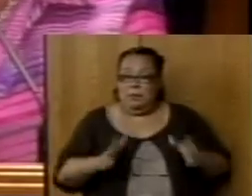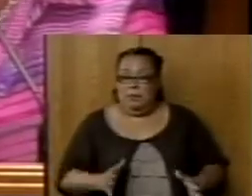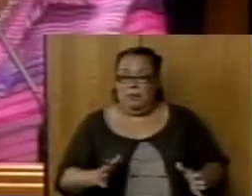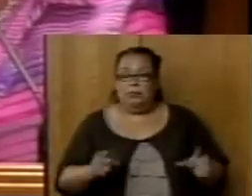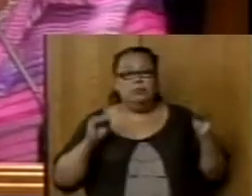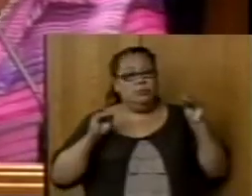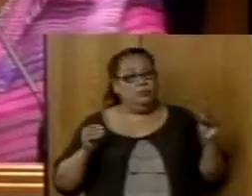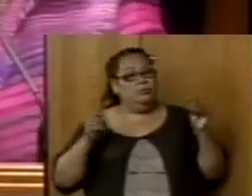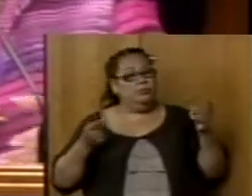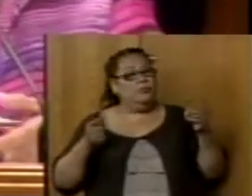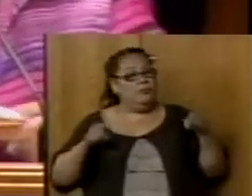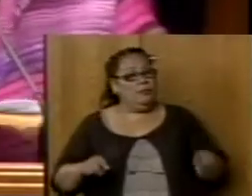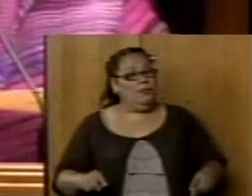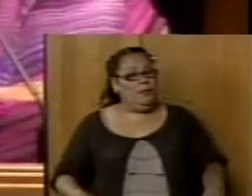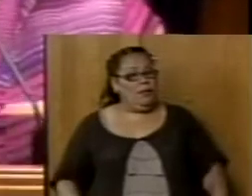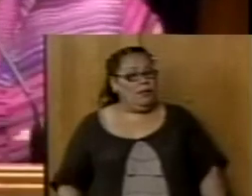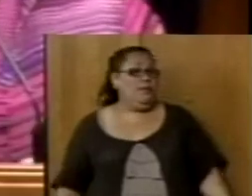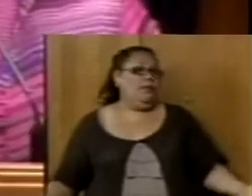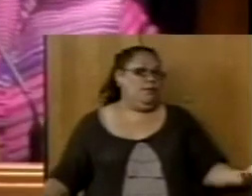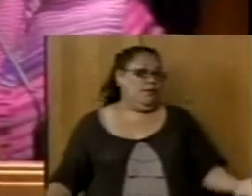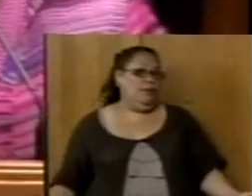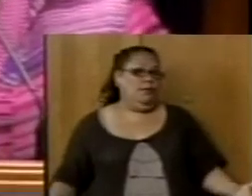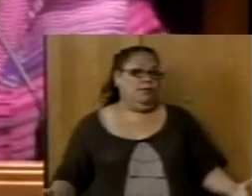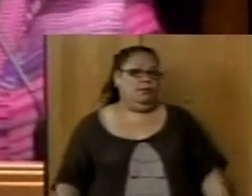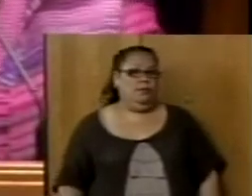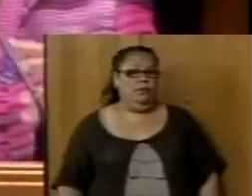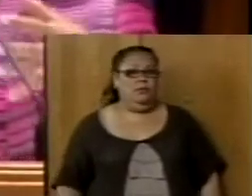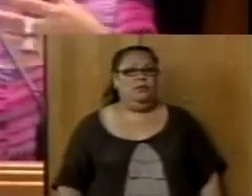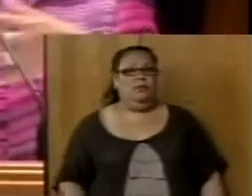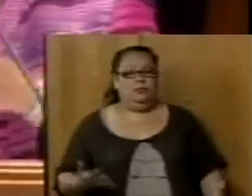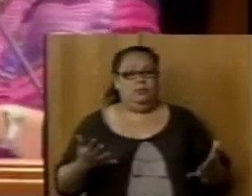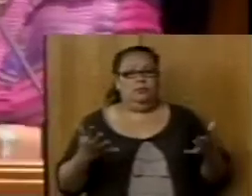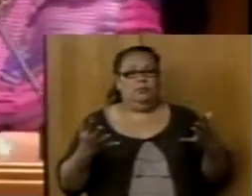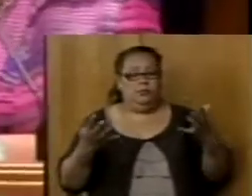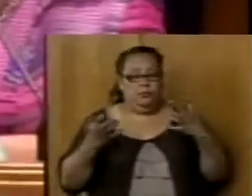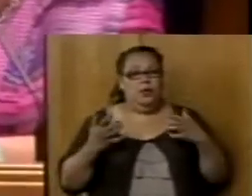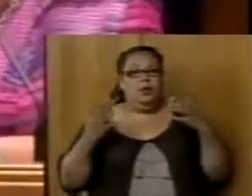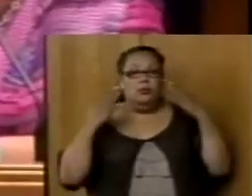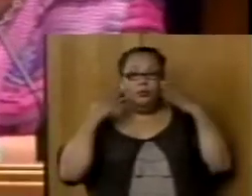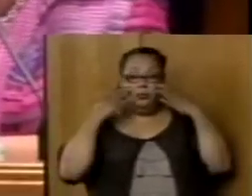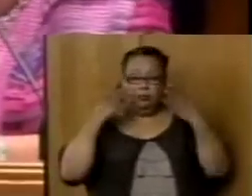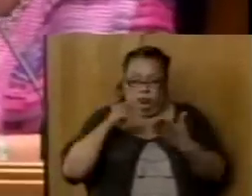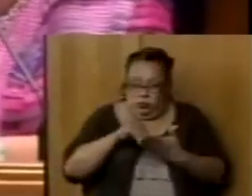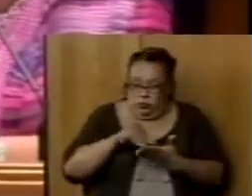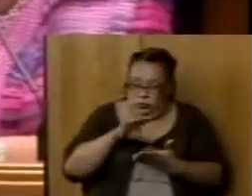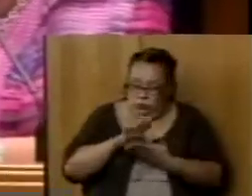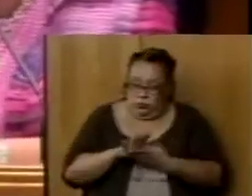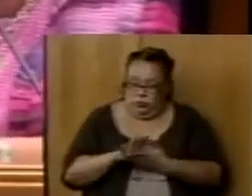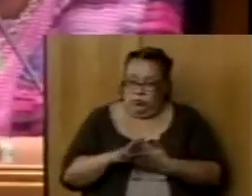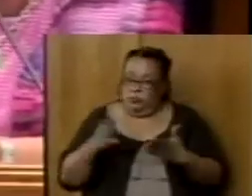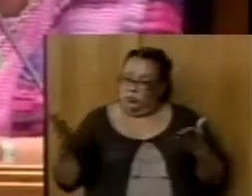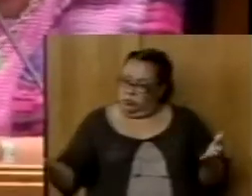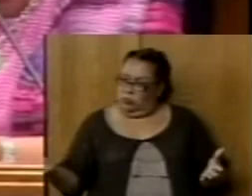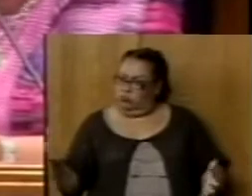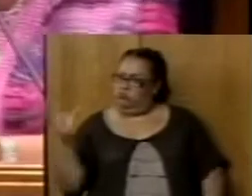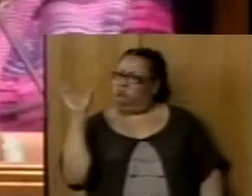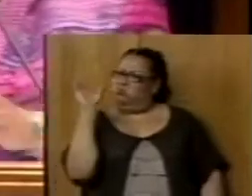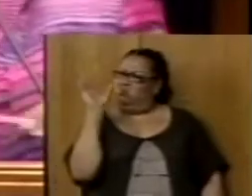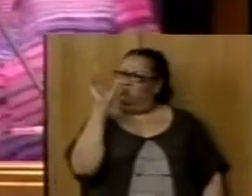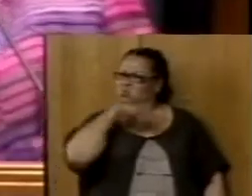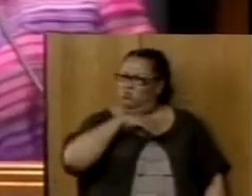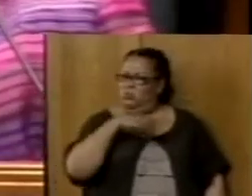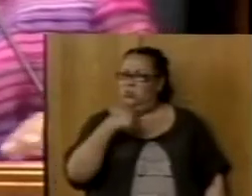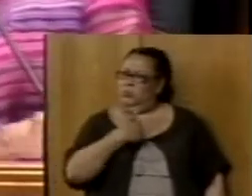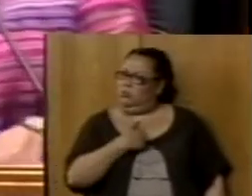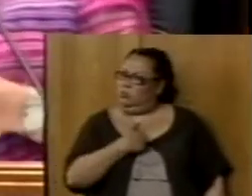nothing happened. So that's why I bring it up, because I want to know to administration that I find this a little strange.